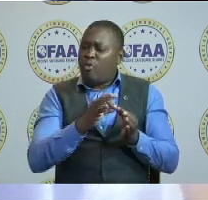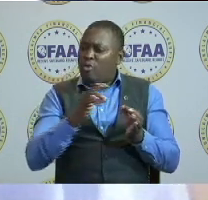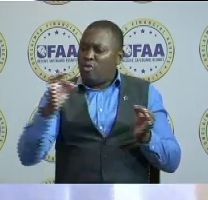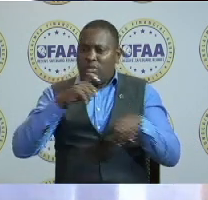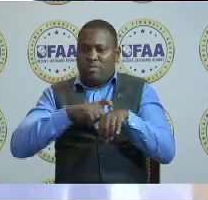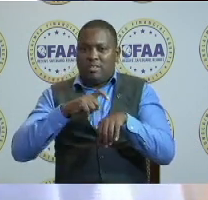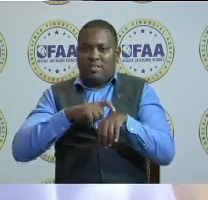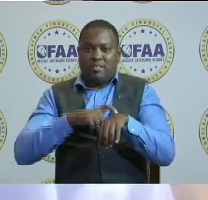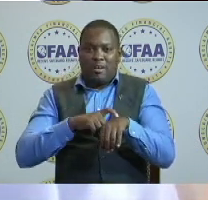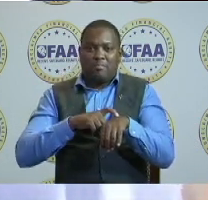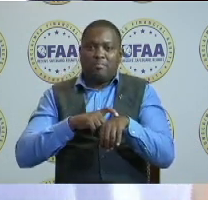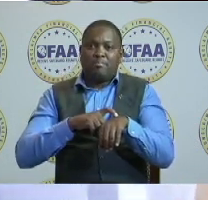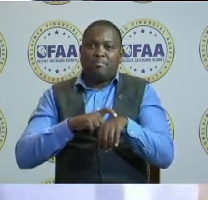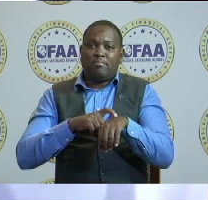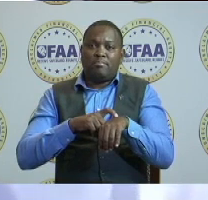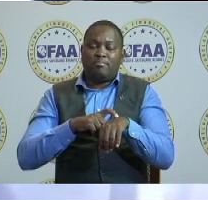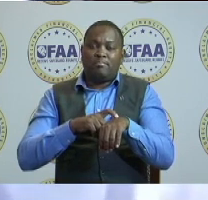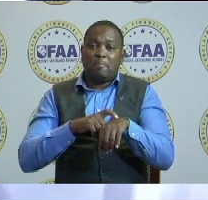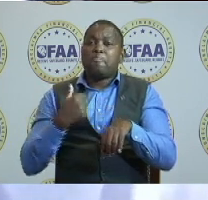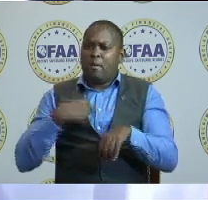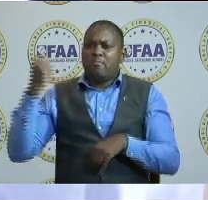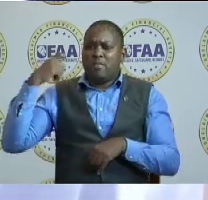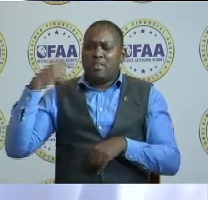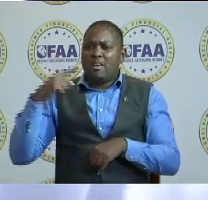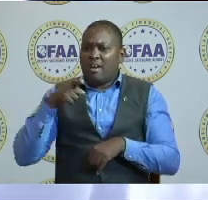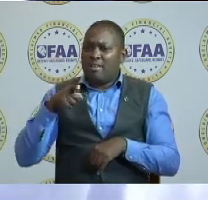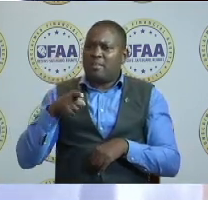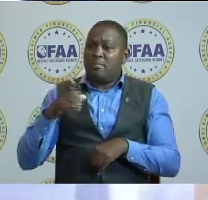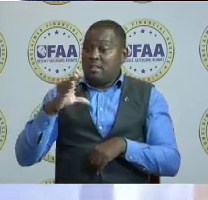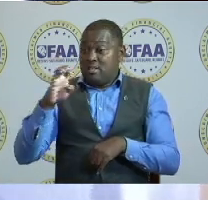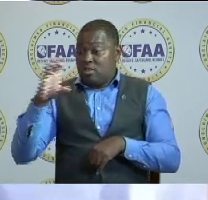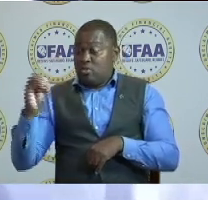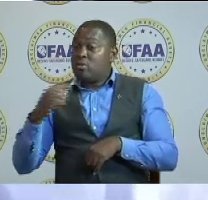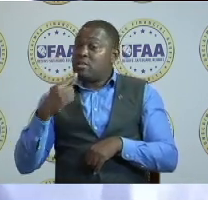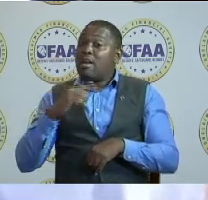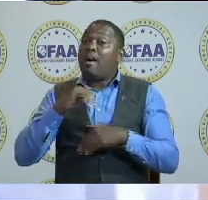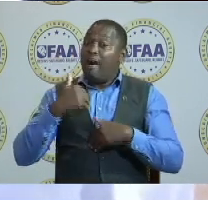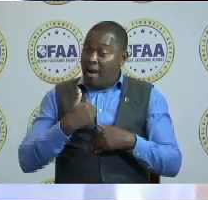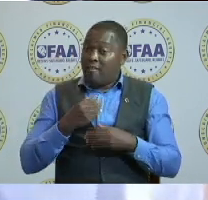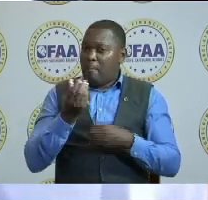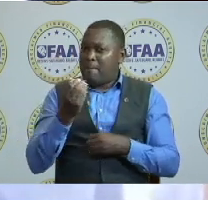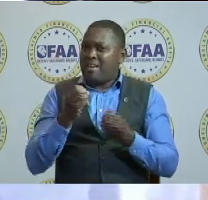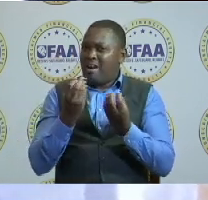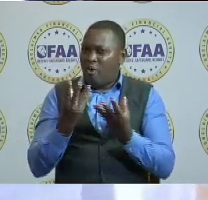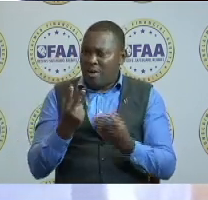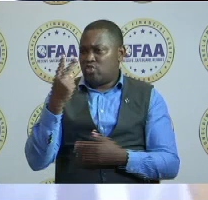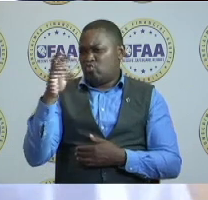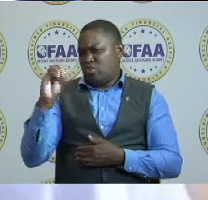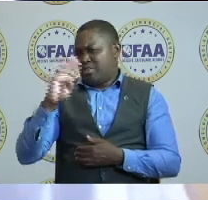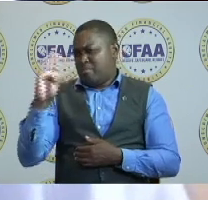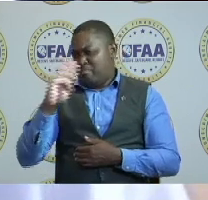purposes. And I've had the CEO mention about some 20 billion cash that the authority is looking